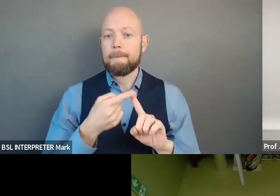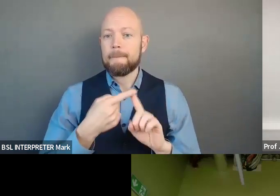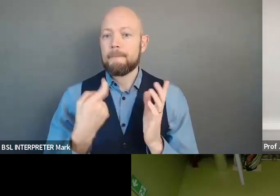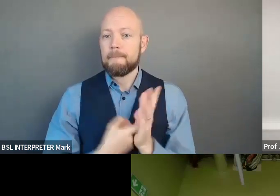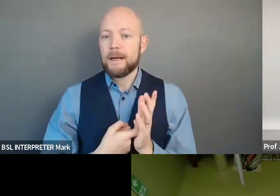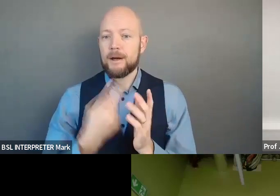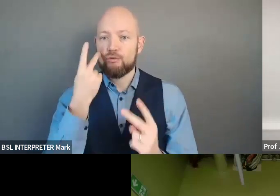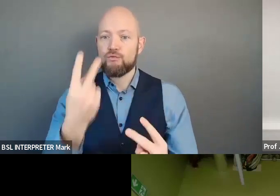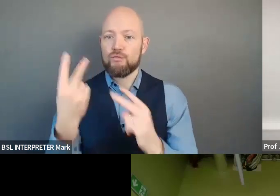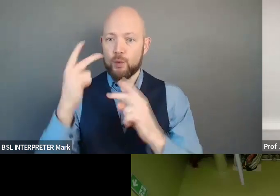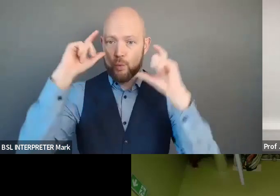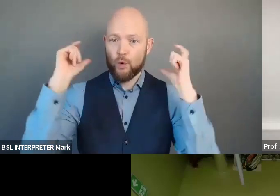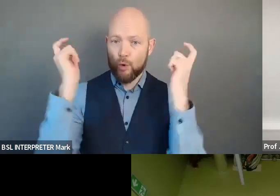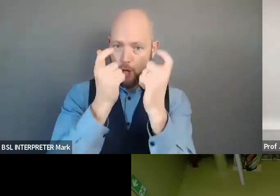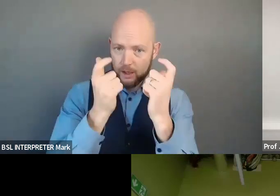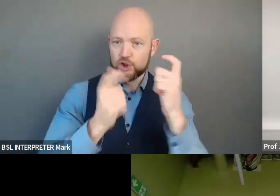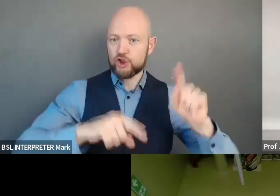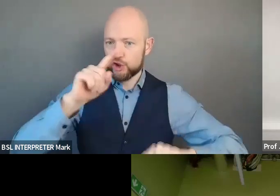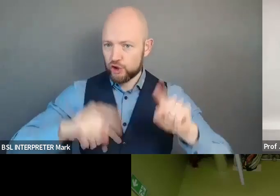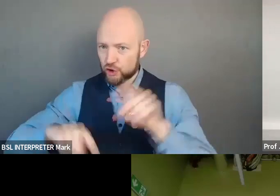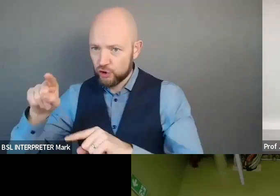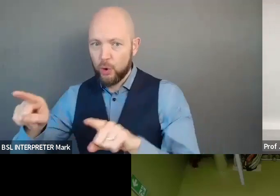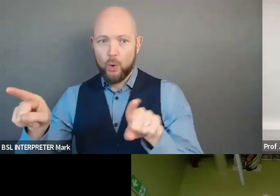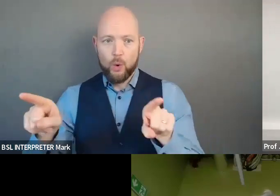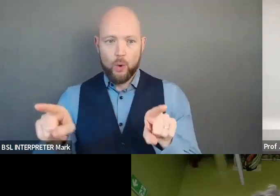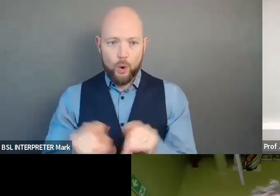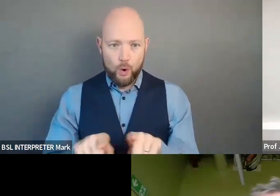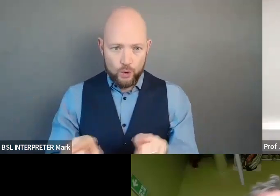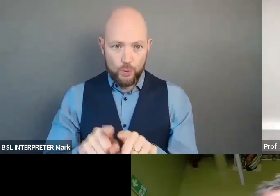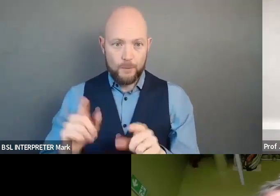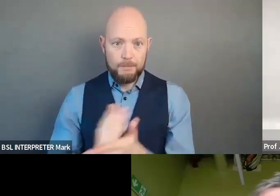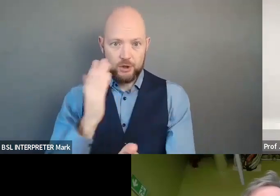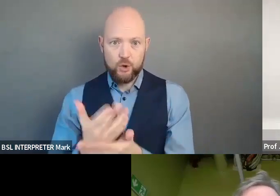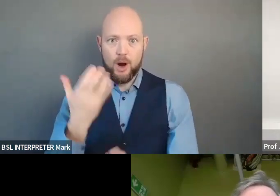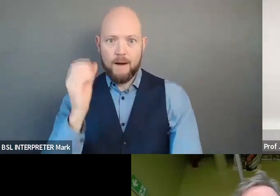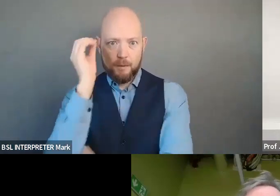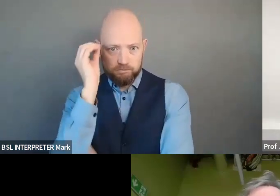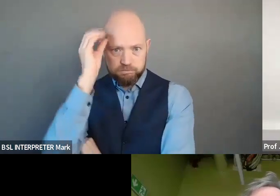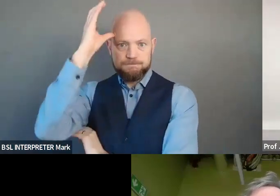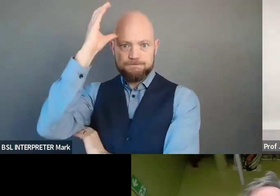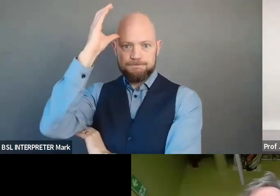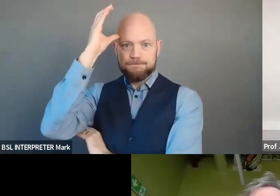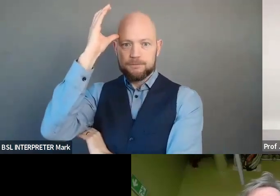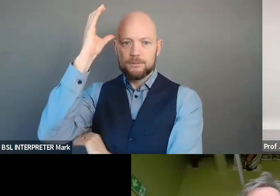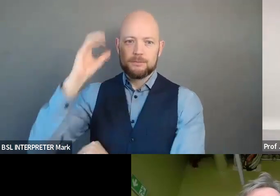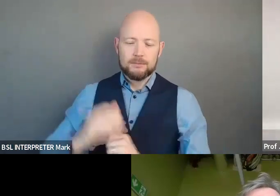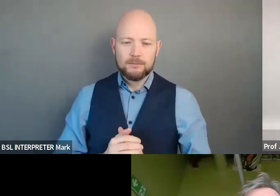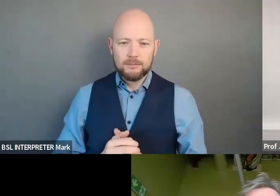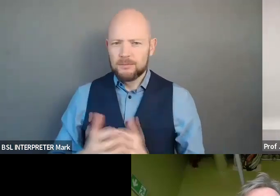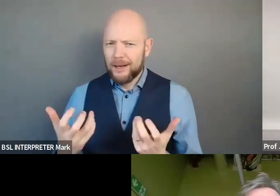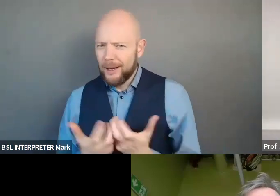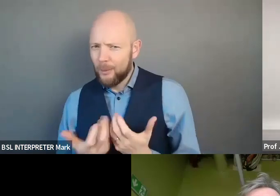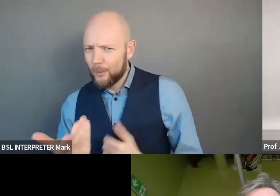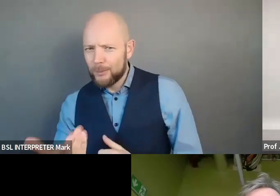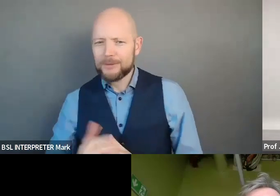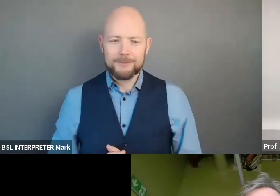expertise needed to assess a breadth of proposals? I think this is quite a curly question in some ways. What do you think? Yeah, we were